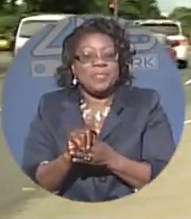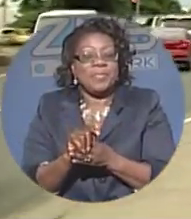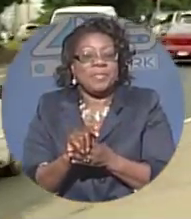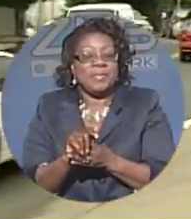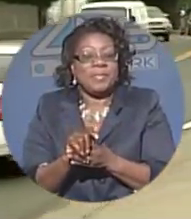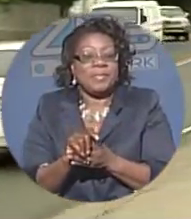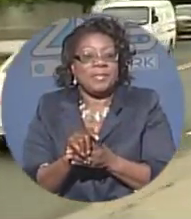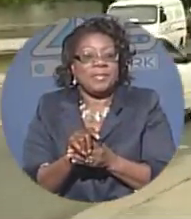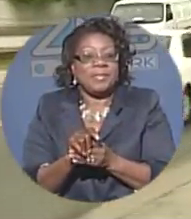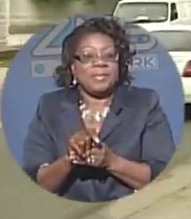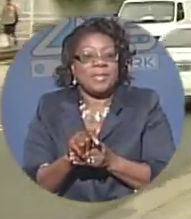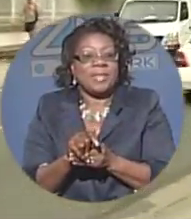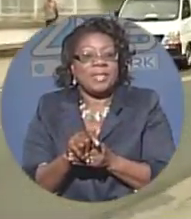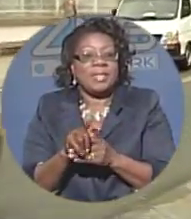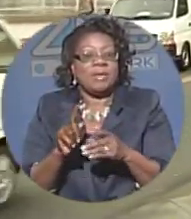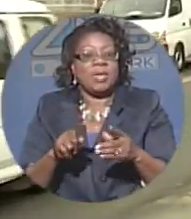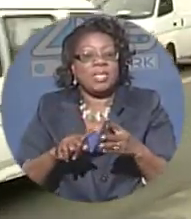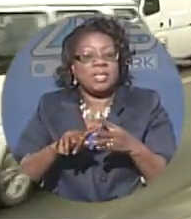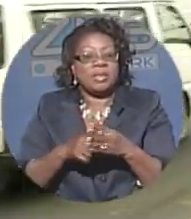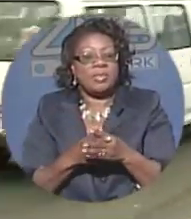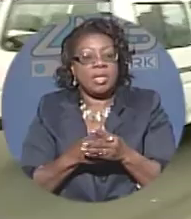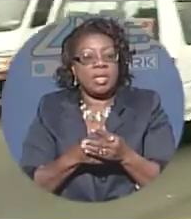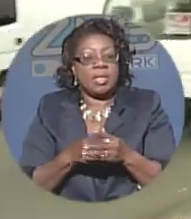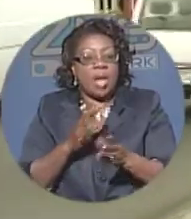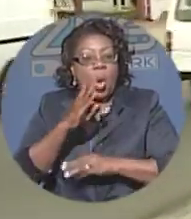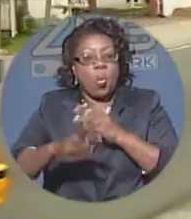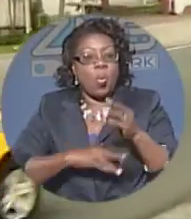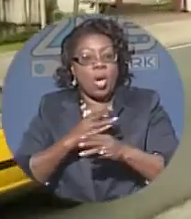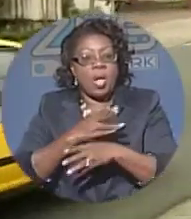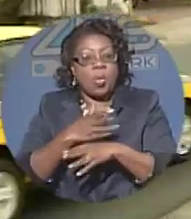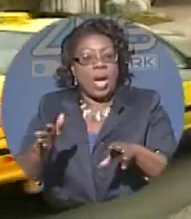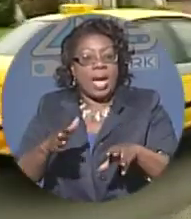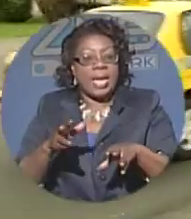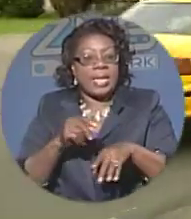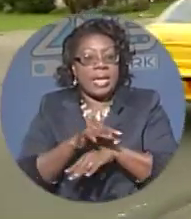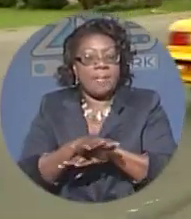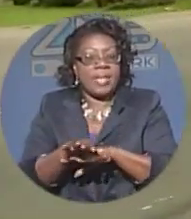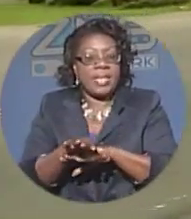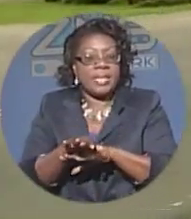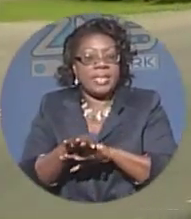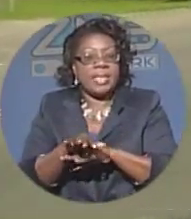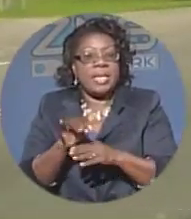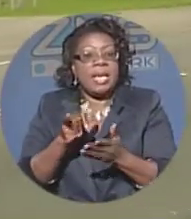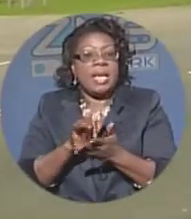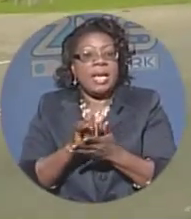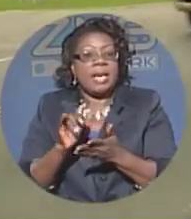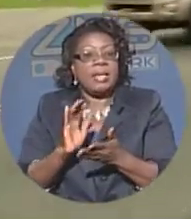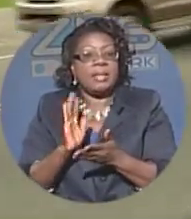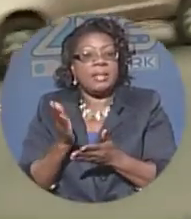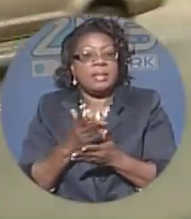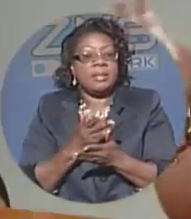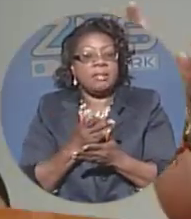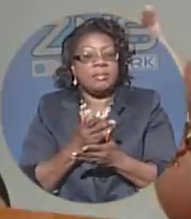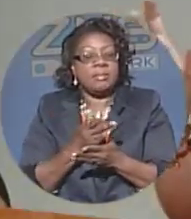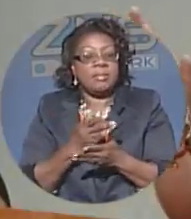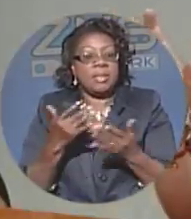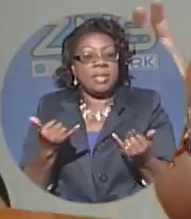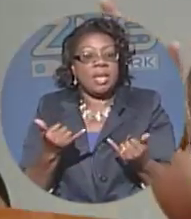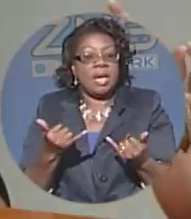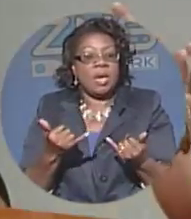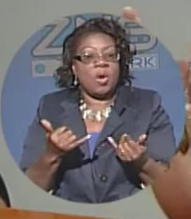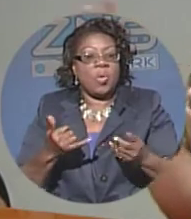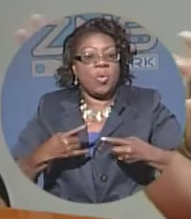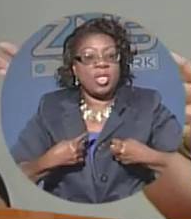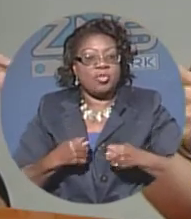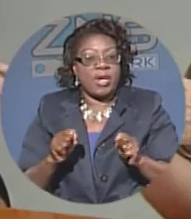was to launch a worldwide campaign, and now we're starting